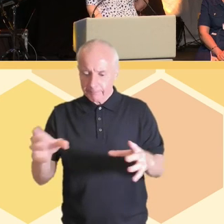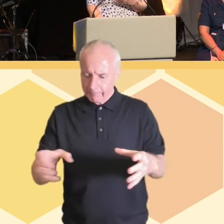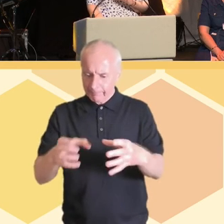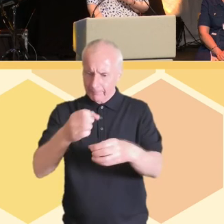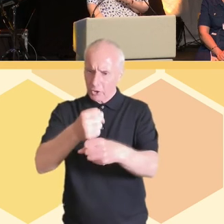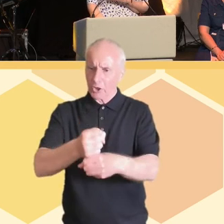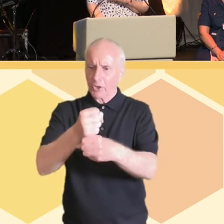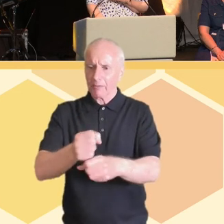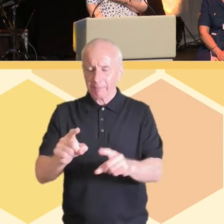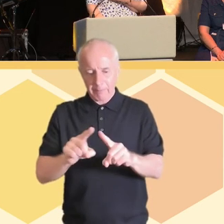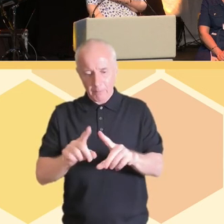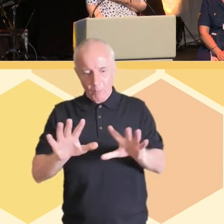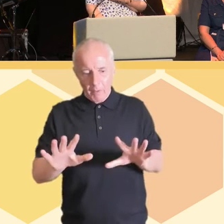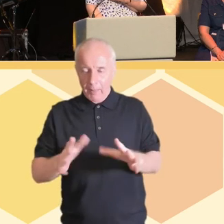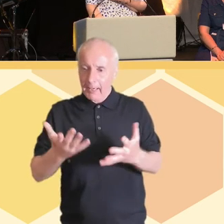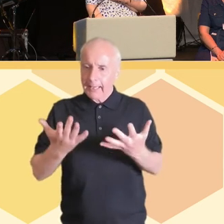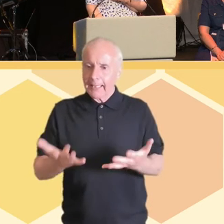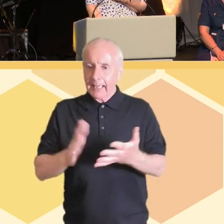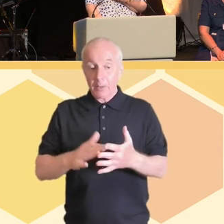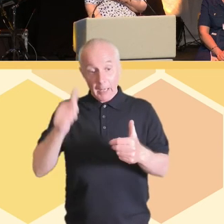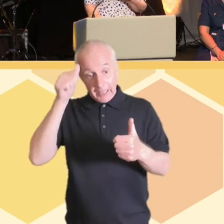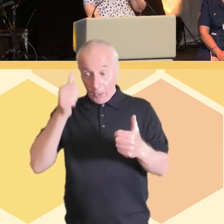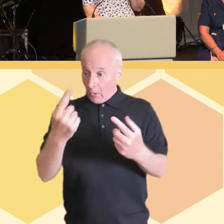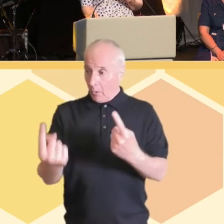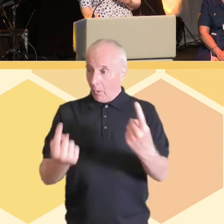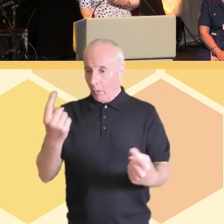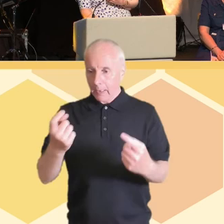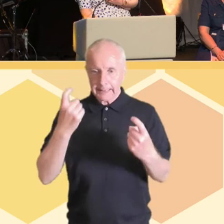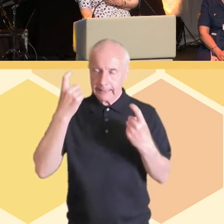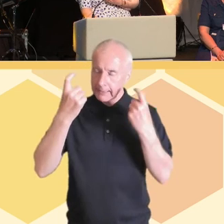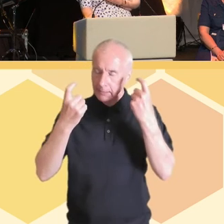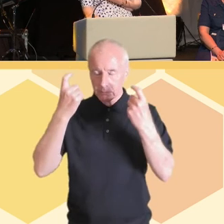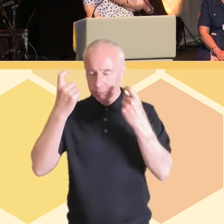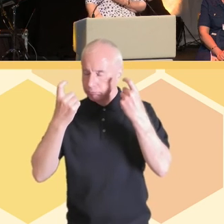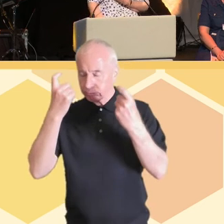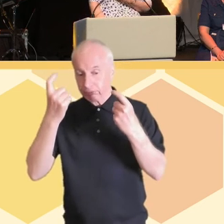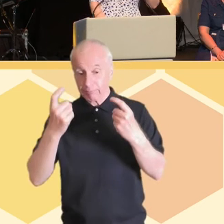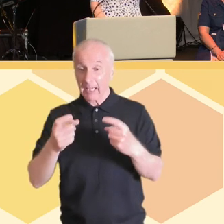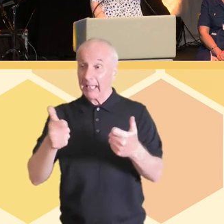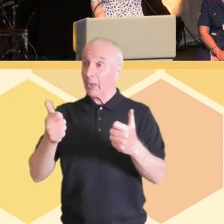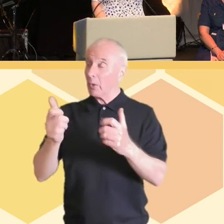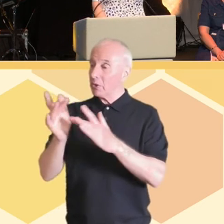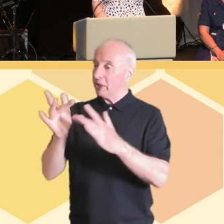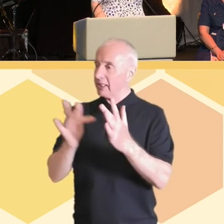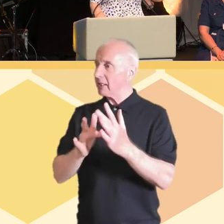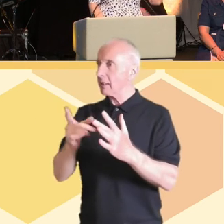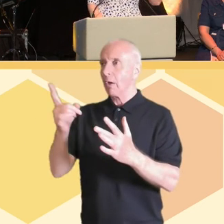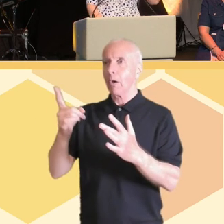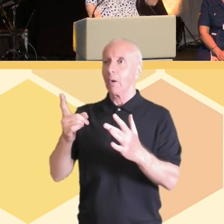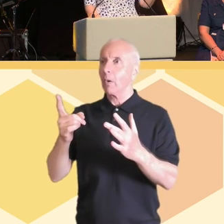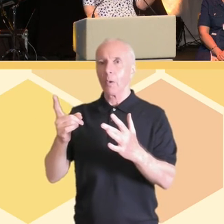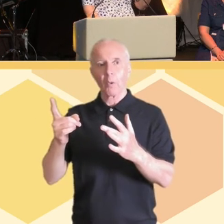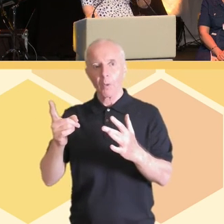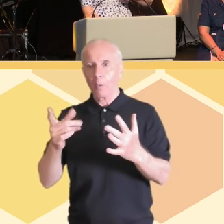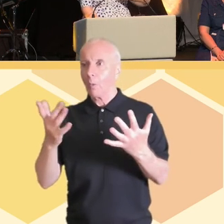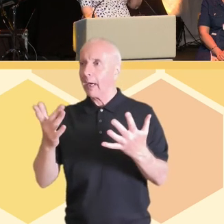know many of us are reflecting on this question. Whilst the good news of Jesus is still powerful and relevant today, the